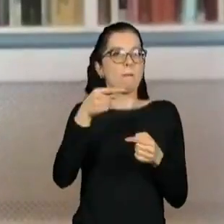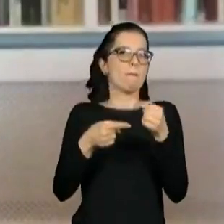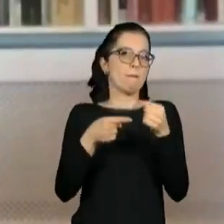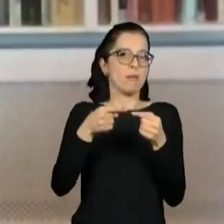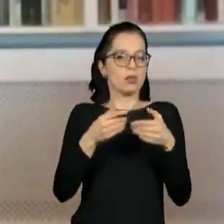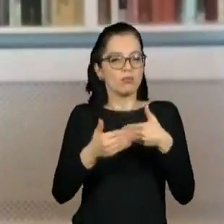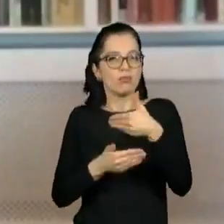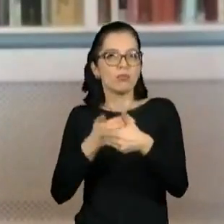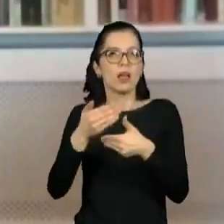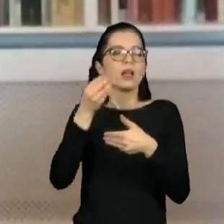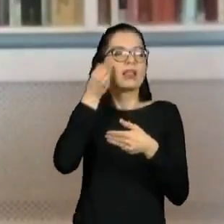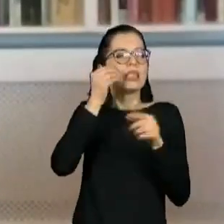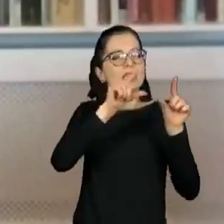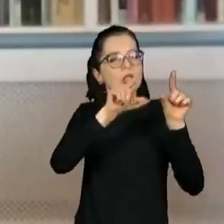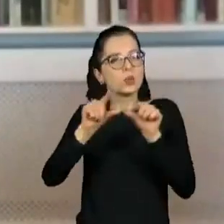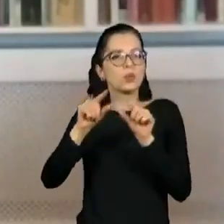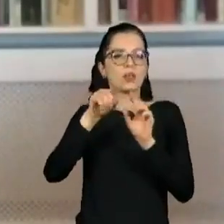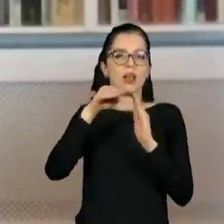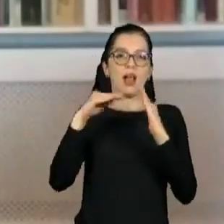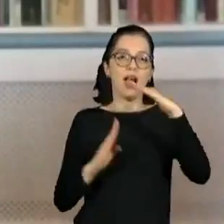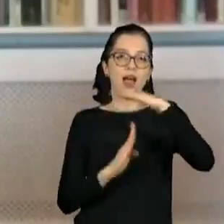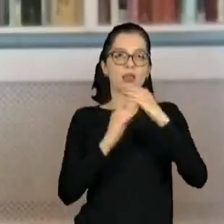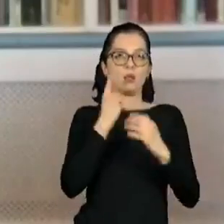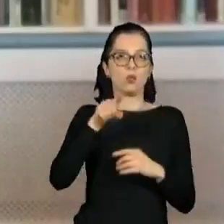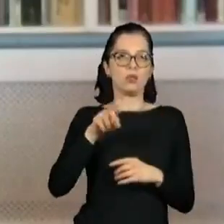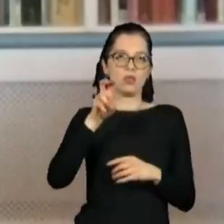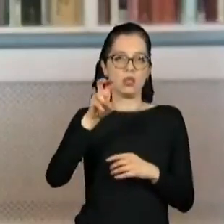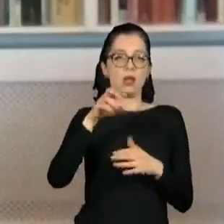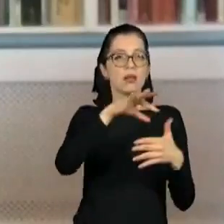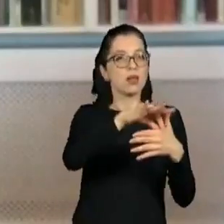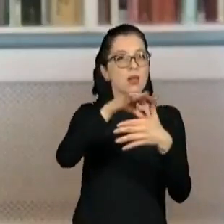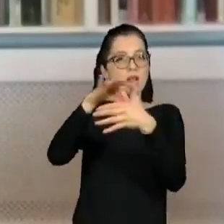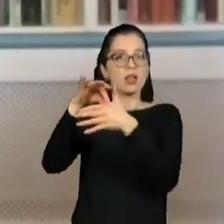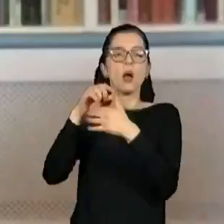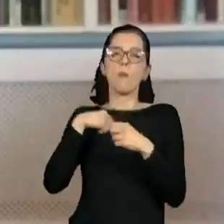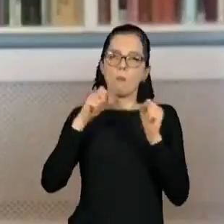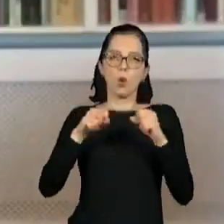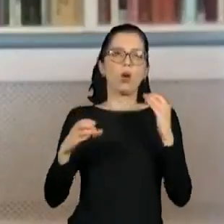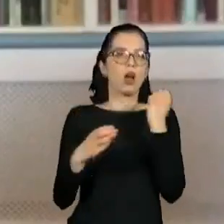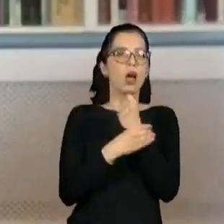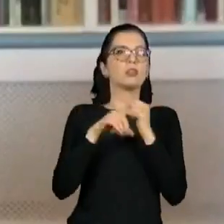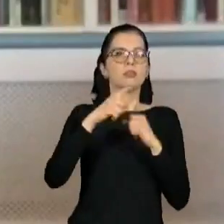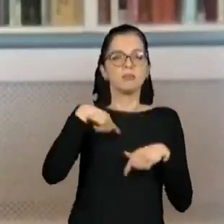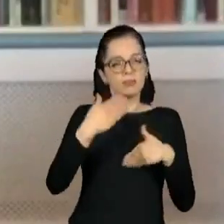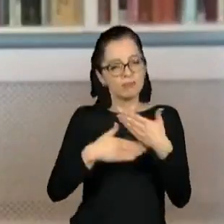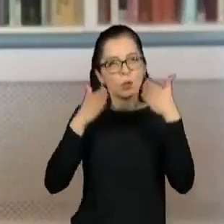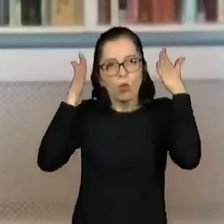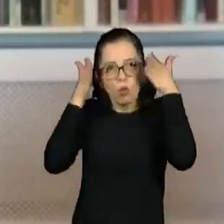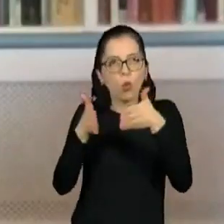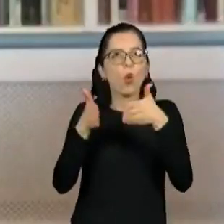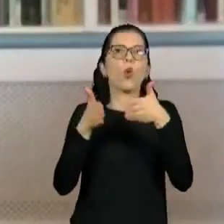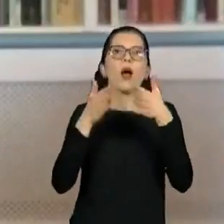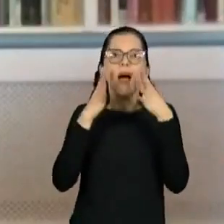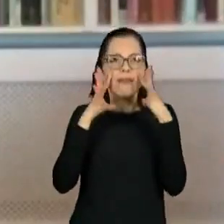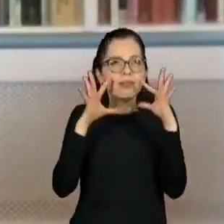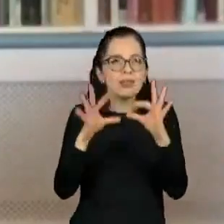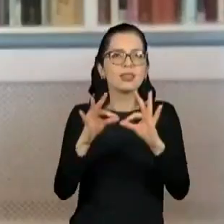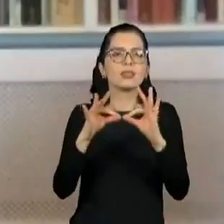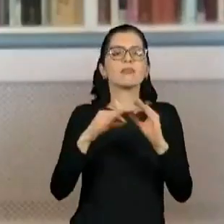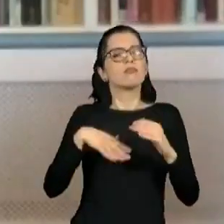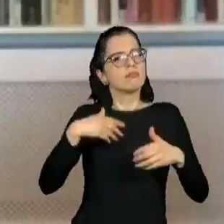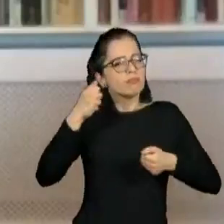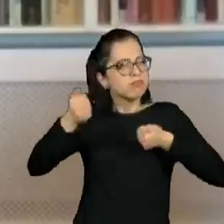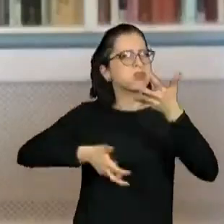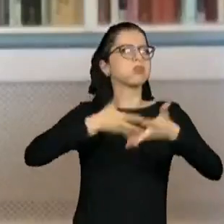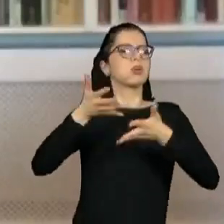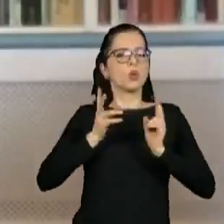to a 1.5 degree world. The elders, I can tell you, we will be doing our utmost to keep that focus, keep that attention,